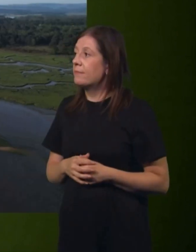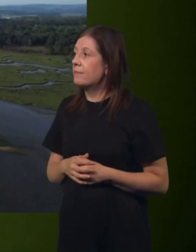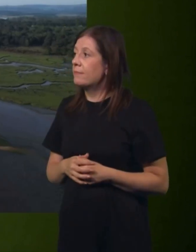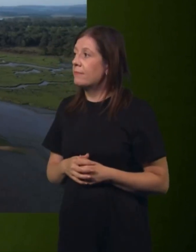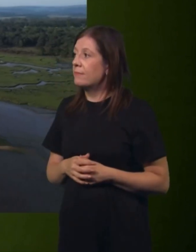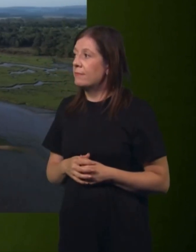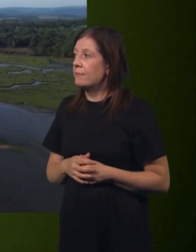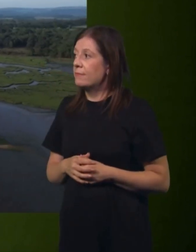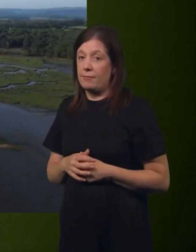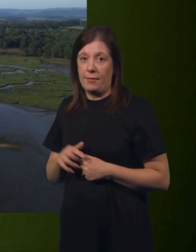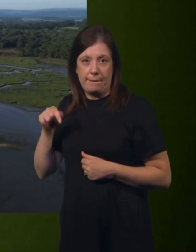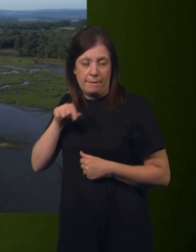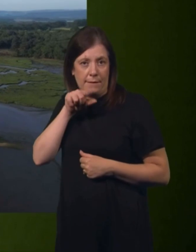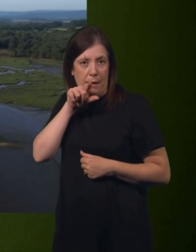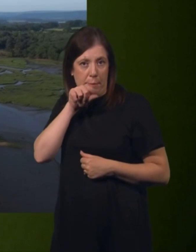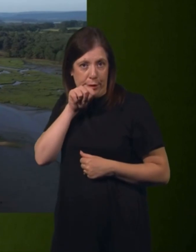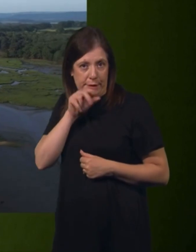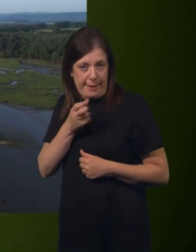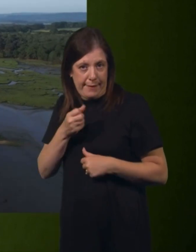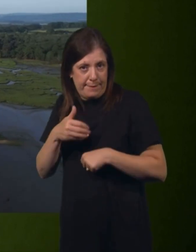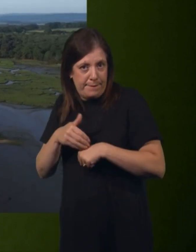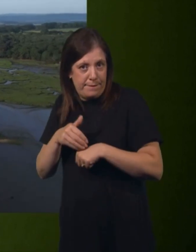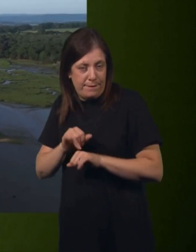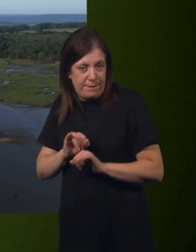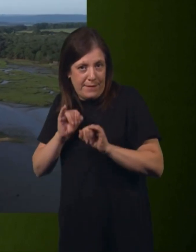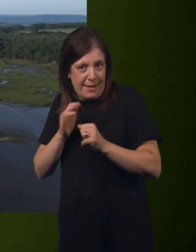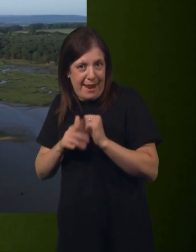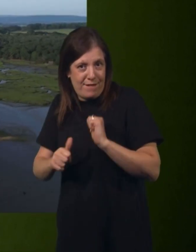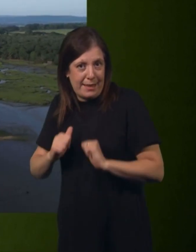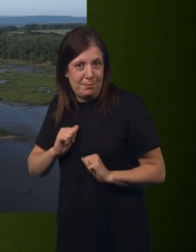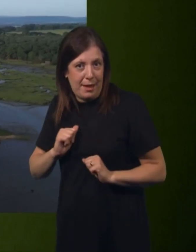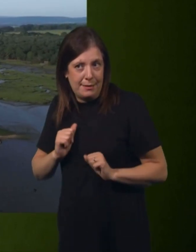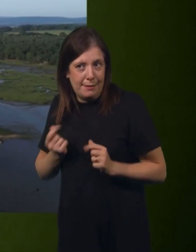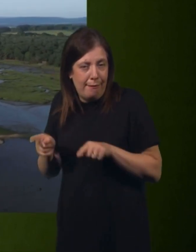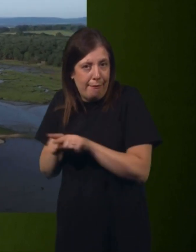drama, these soap operas, unfold in the world of the chough? It's amazing.